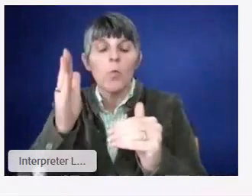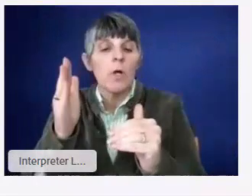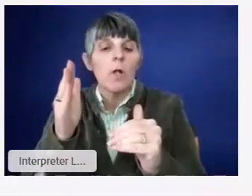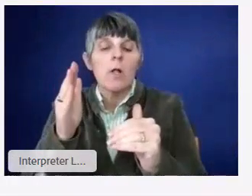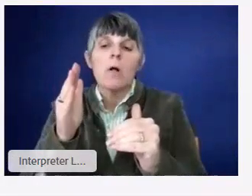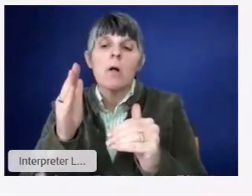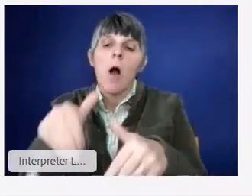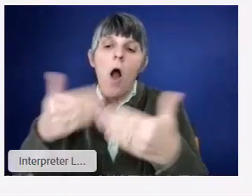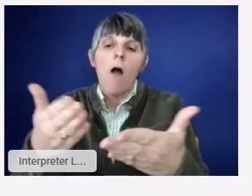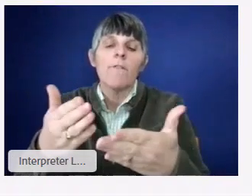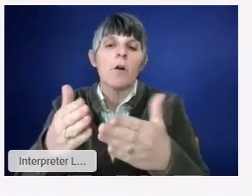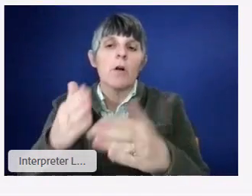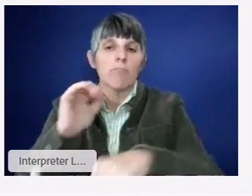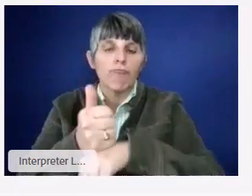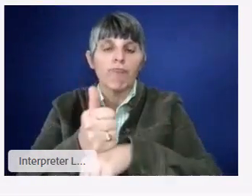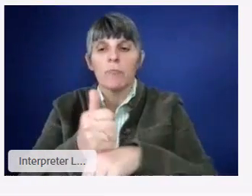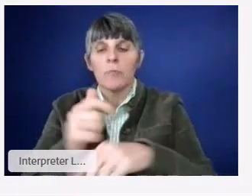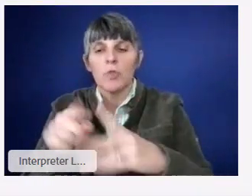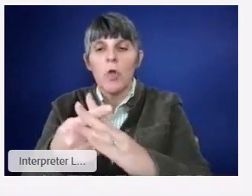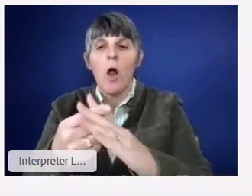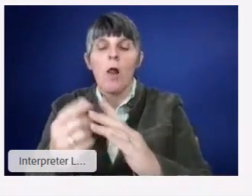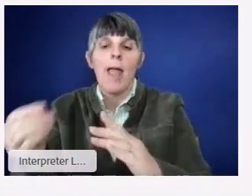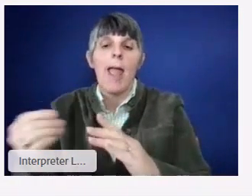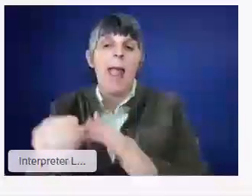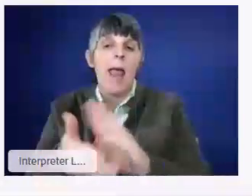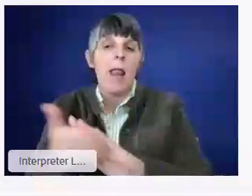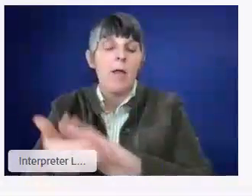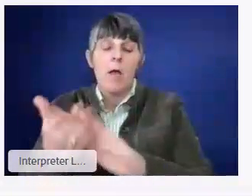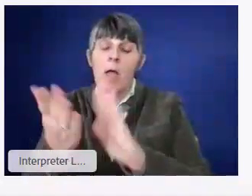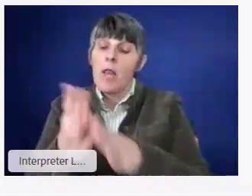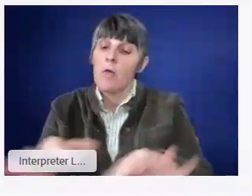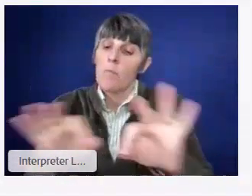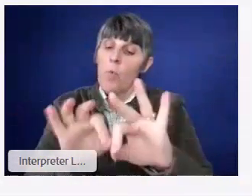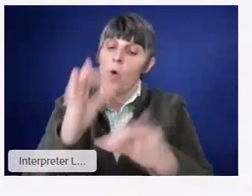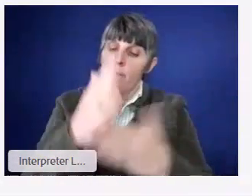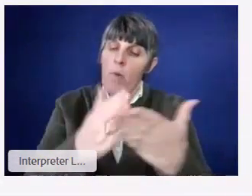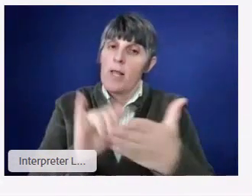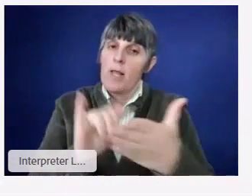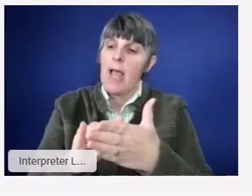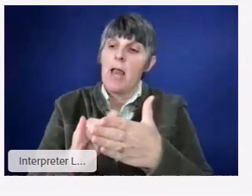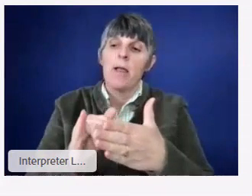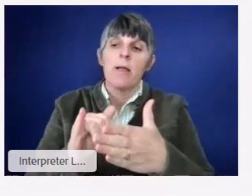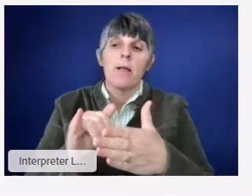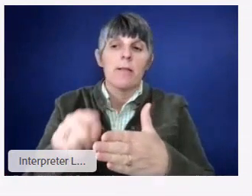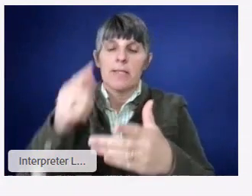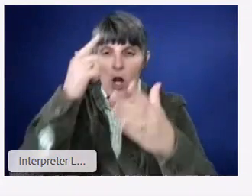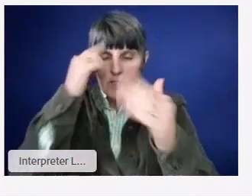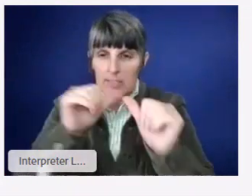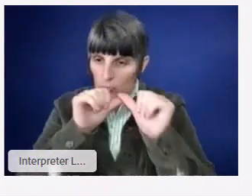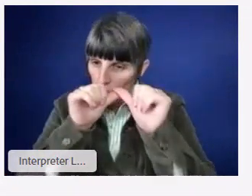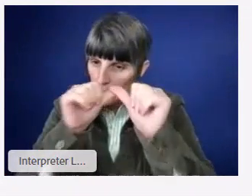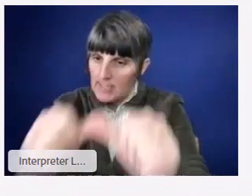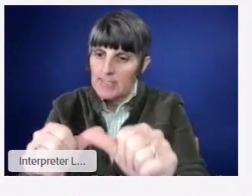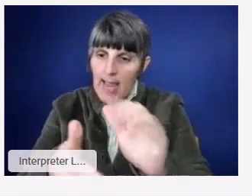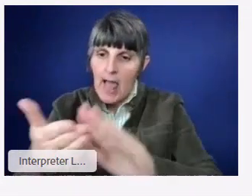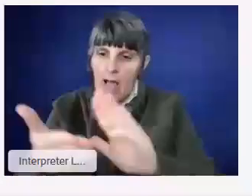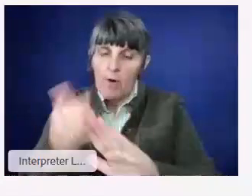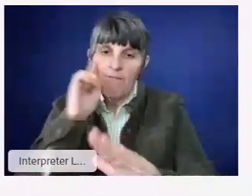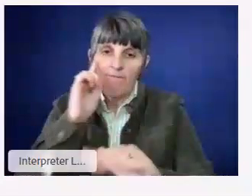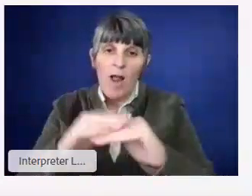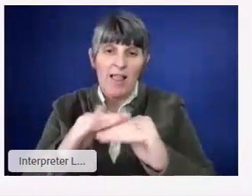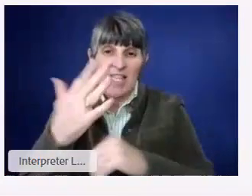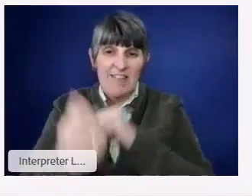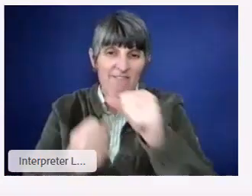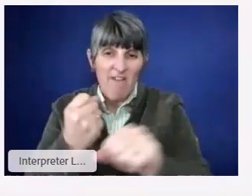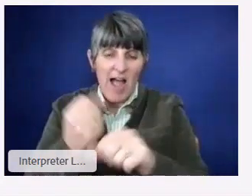their deployments. And again, a critical component of the program is that deployments are expected to sustain operations for at least 5 years